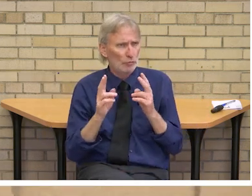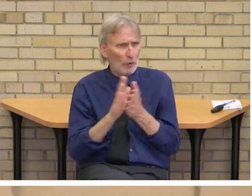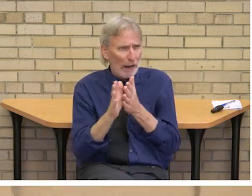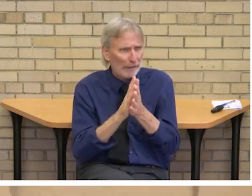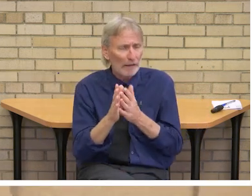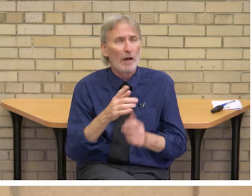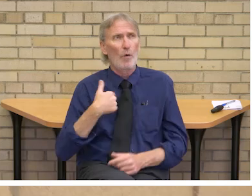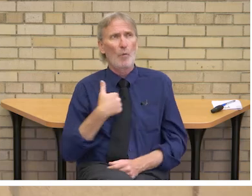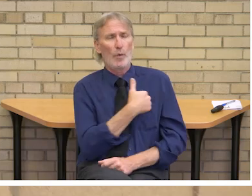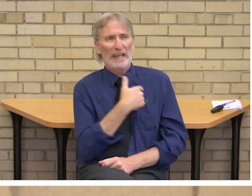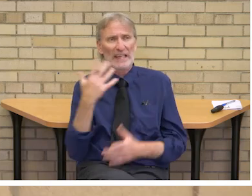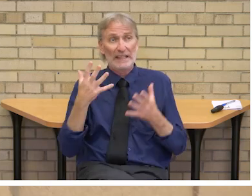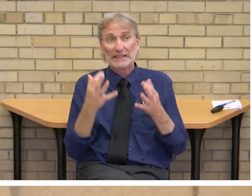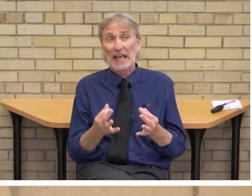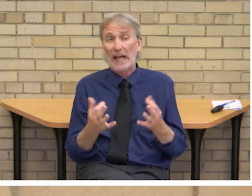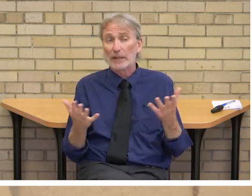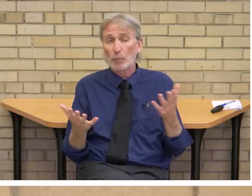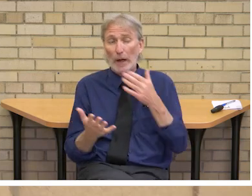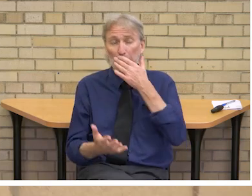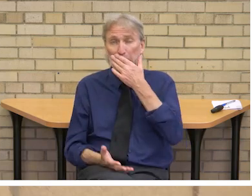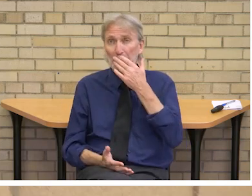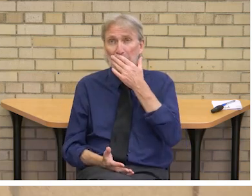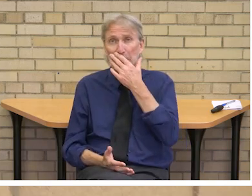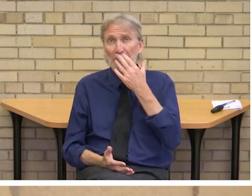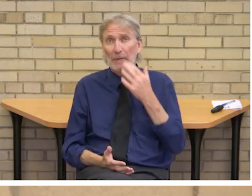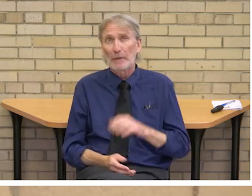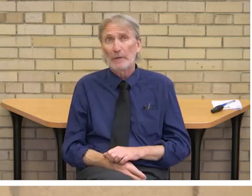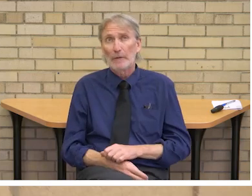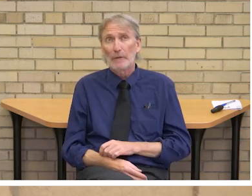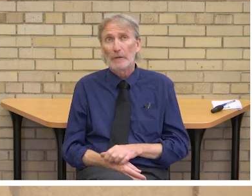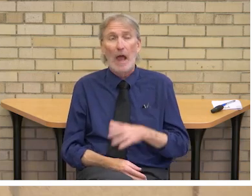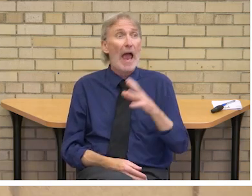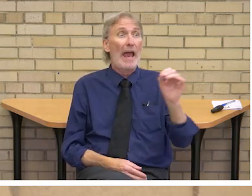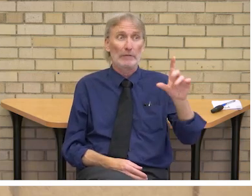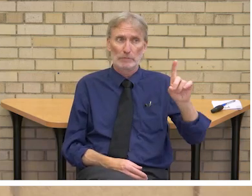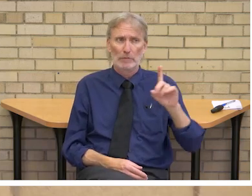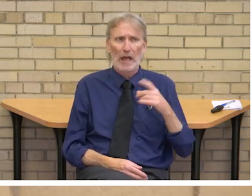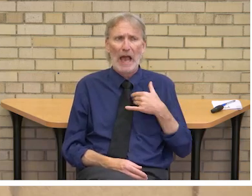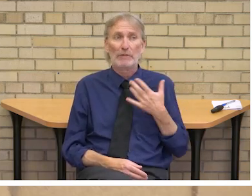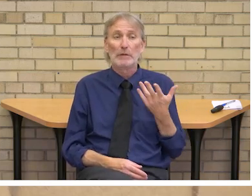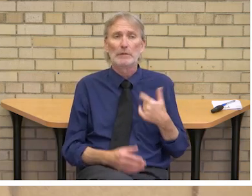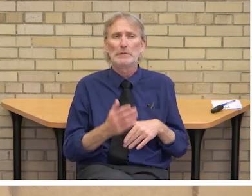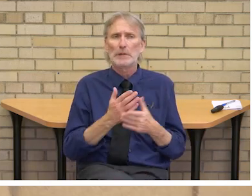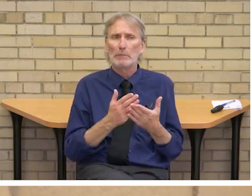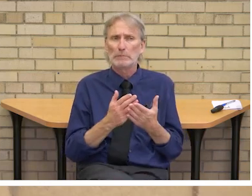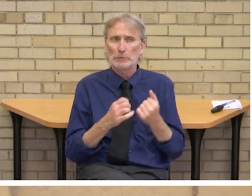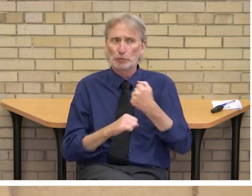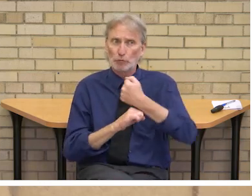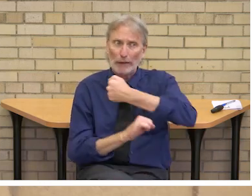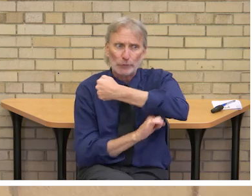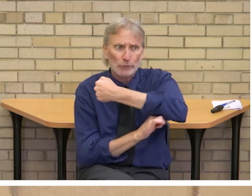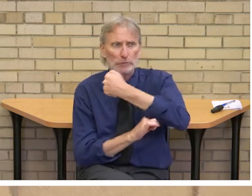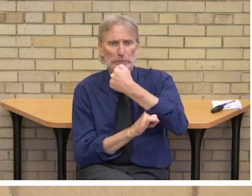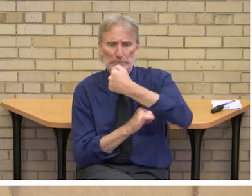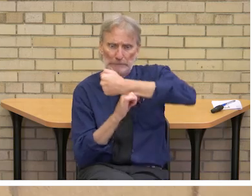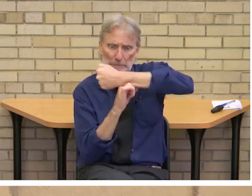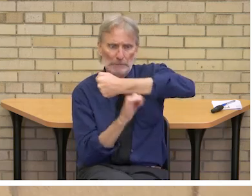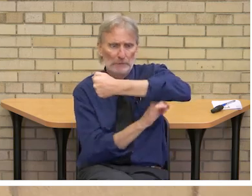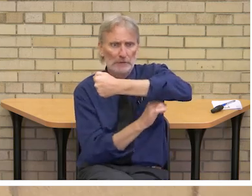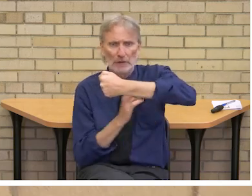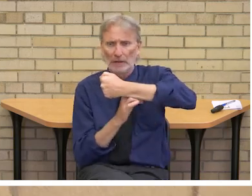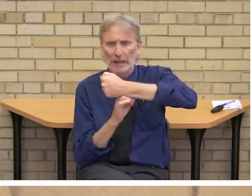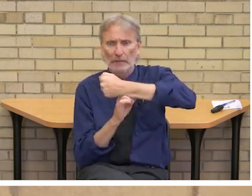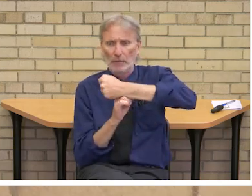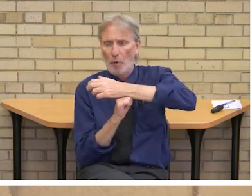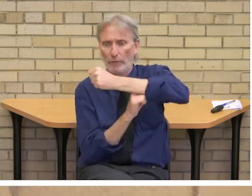we felt that there was, and also there is some structural concerns to kind of pushing the